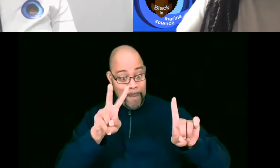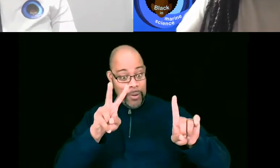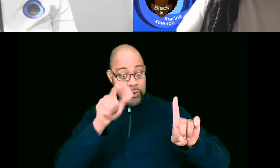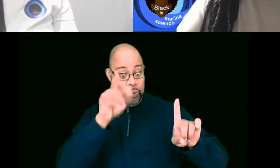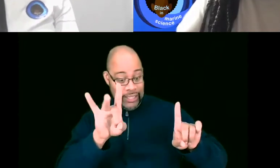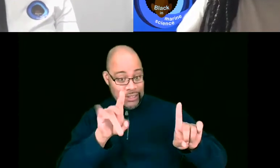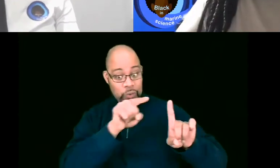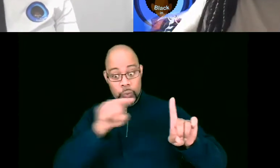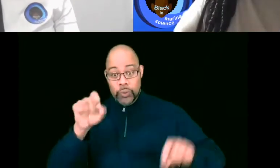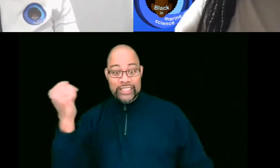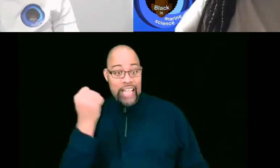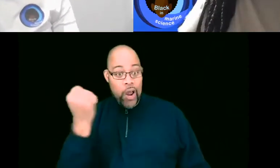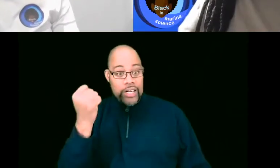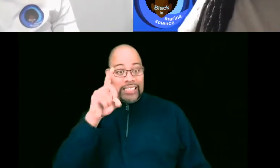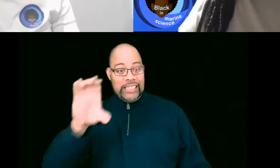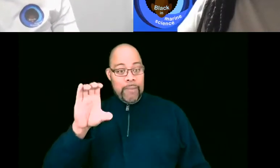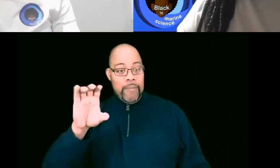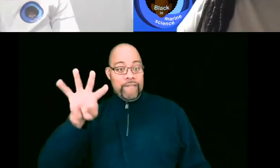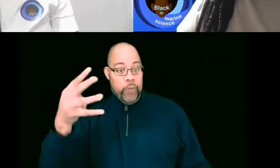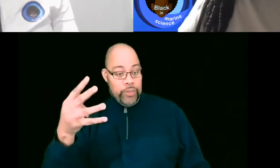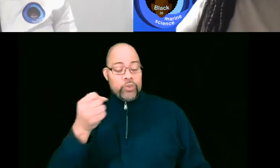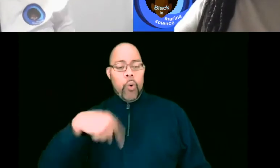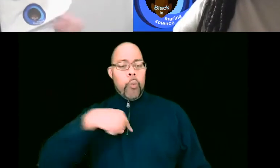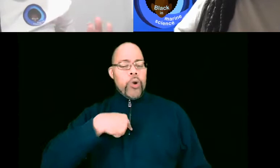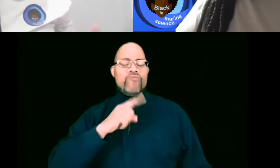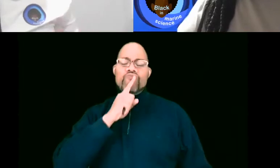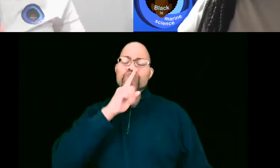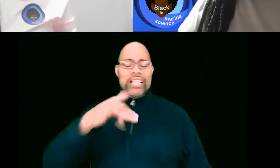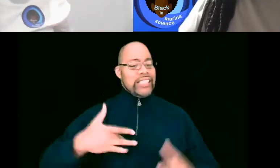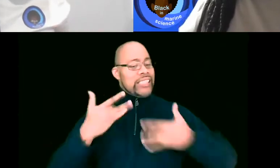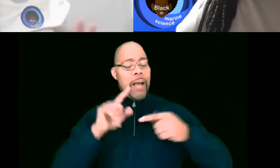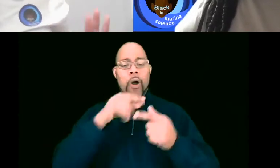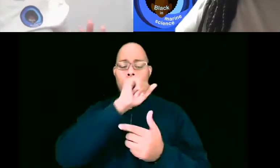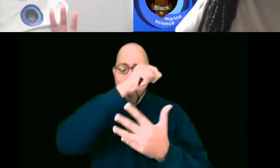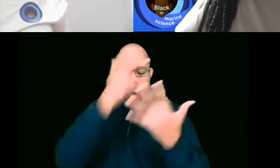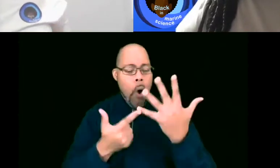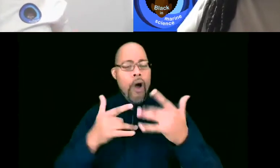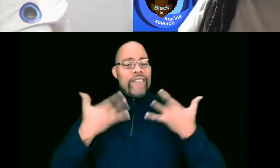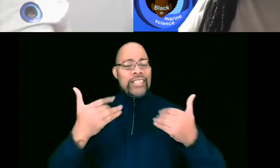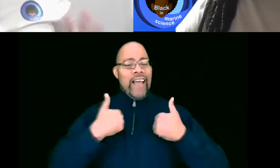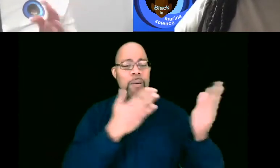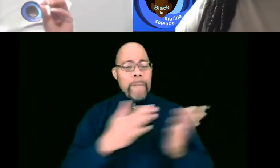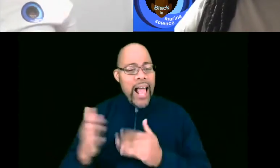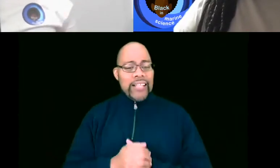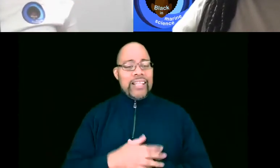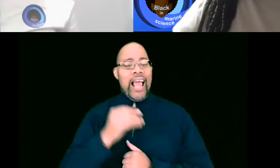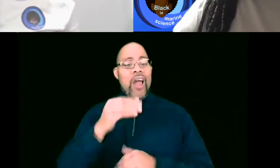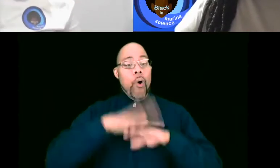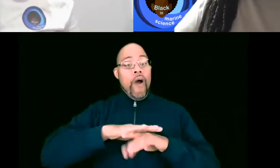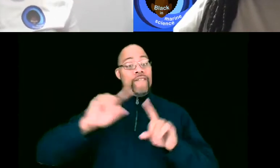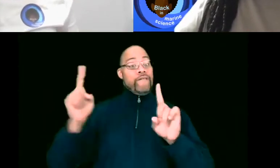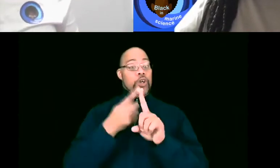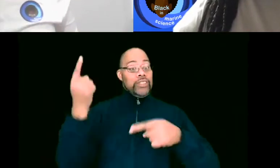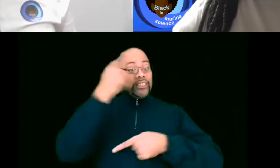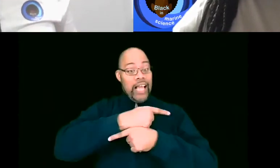28th through Saturday, December 4th. So we are super excited about all the events that we have planned. And on the very first